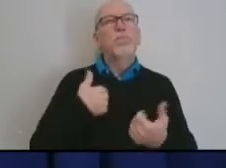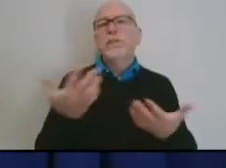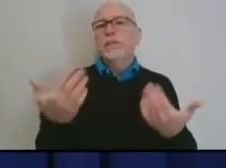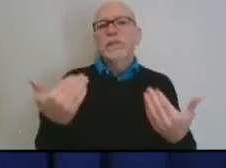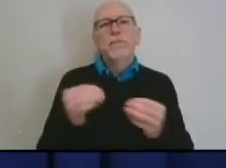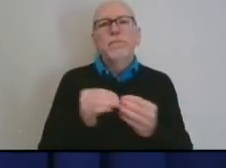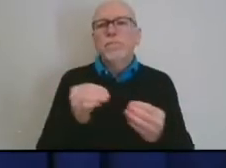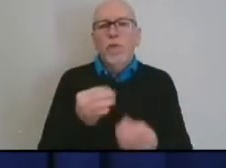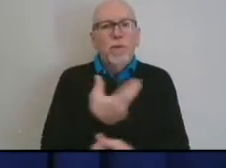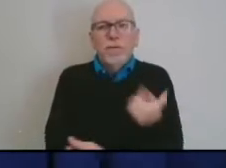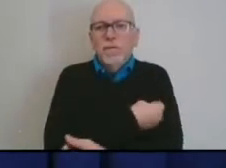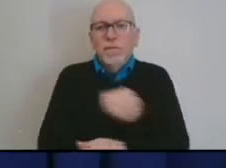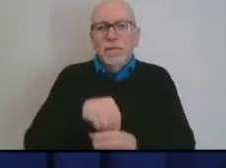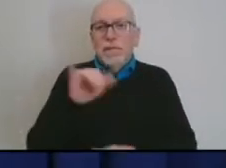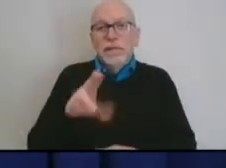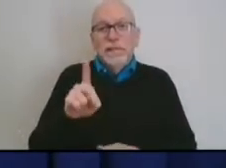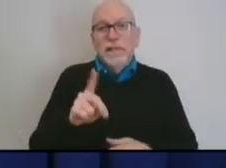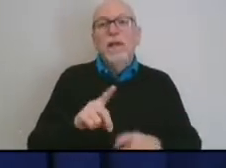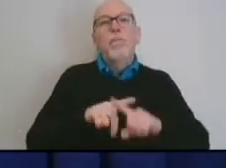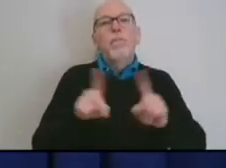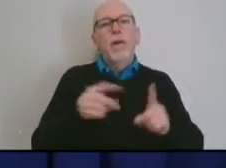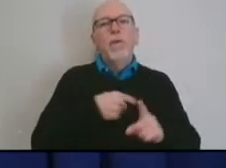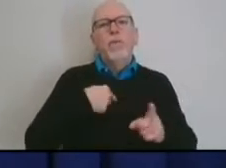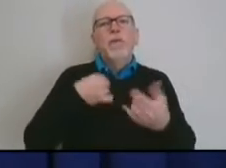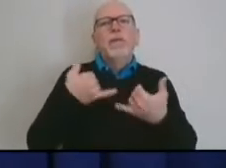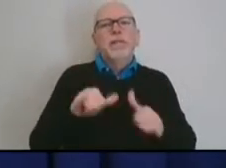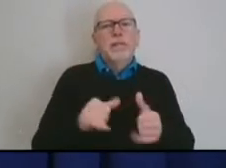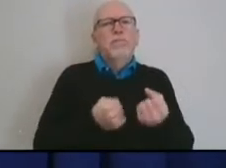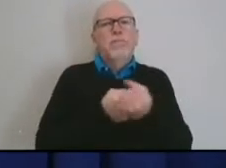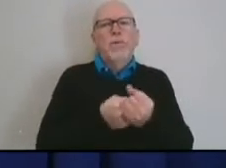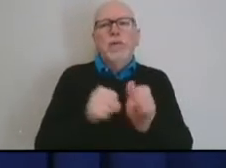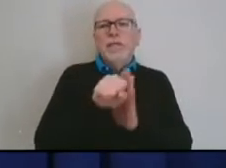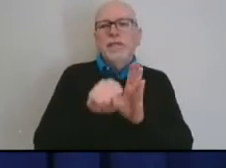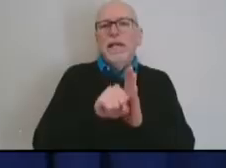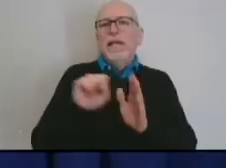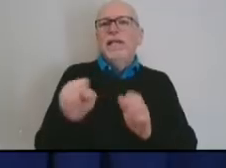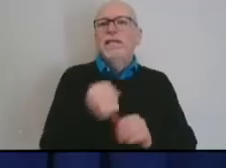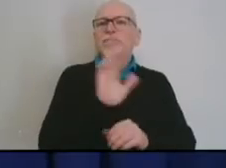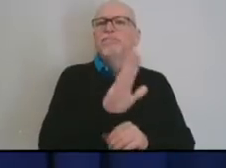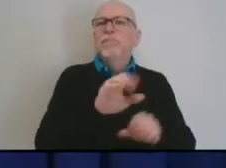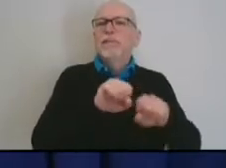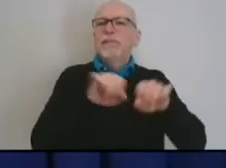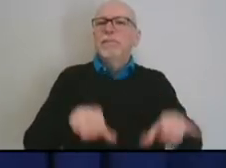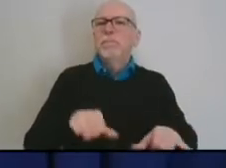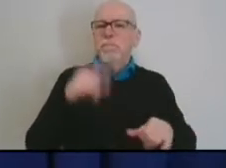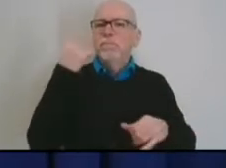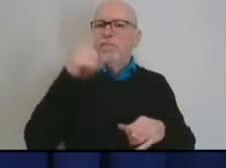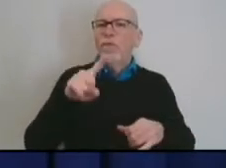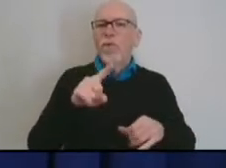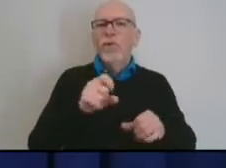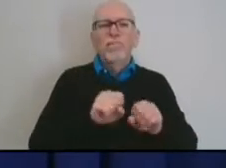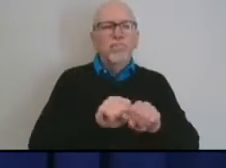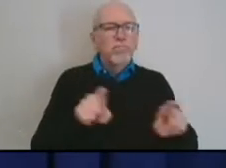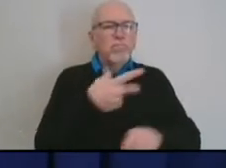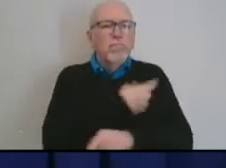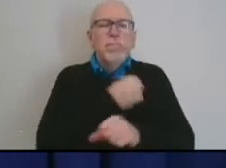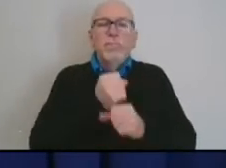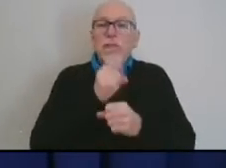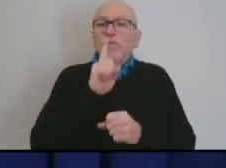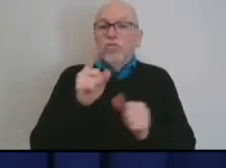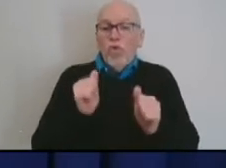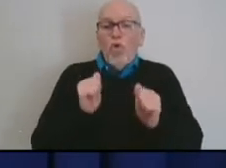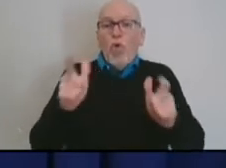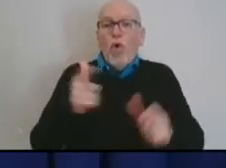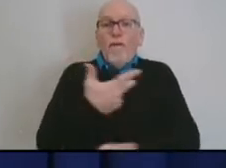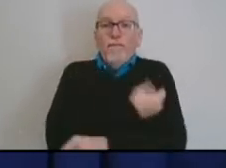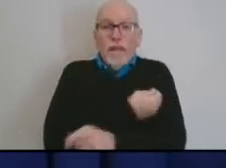of vaccine in Indiana, but continue to support the state-based system of distributing vaccine to ensure that all vaccination sites